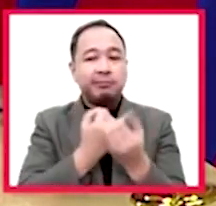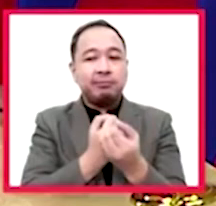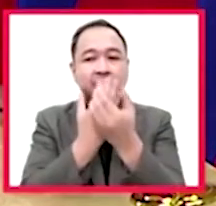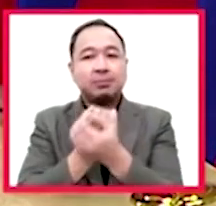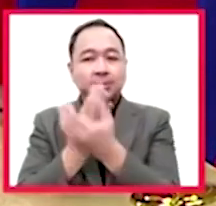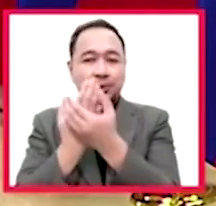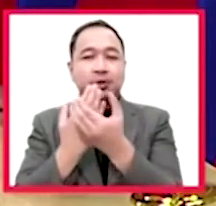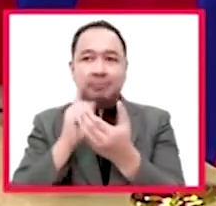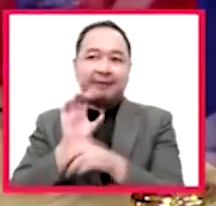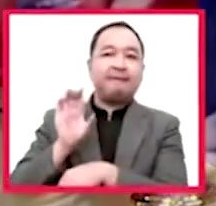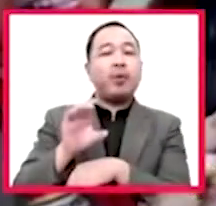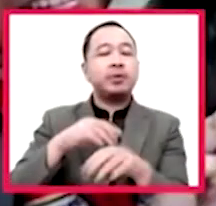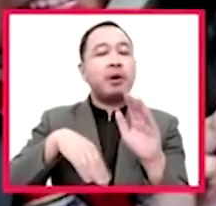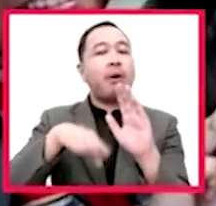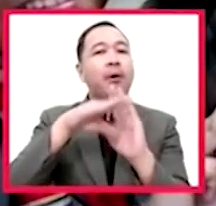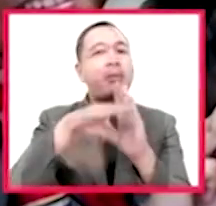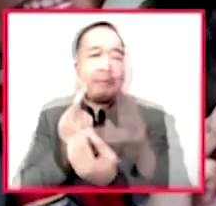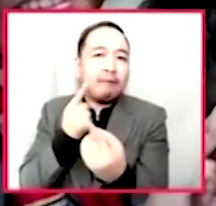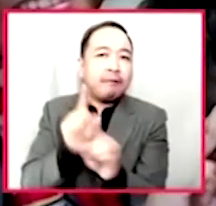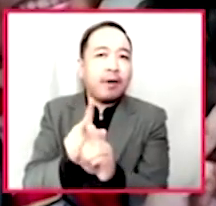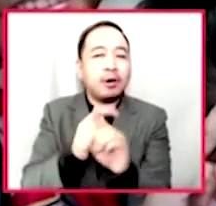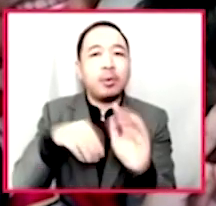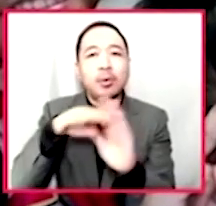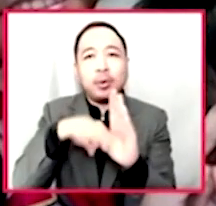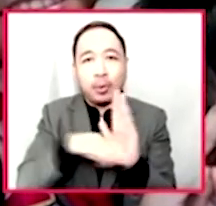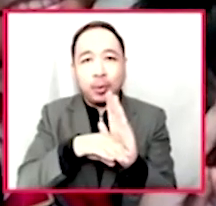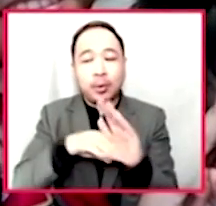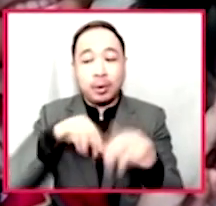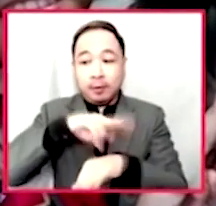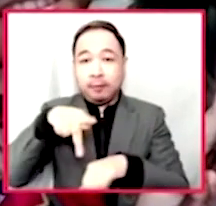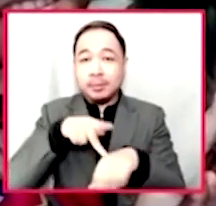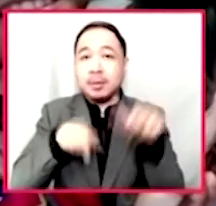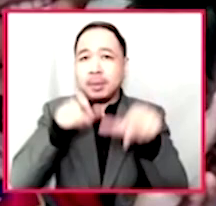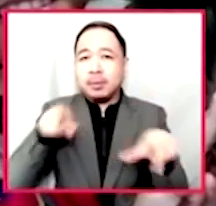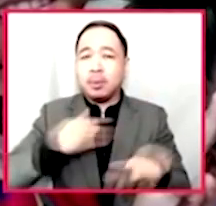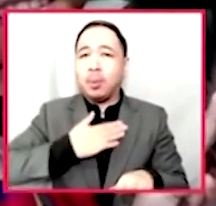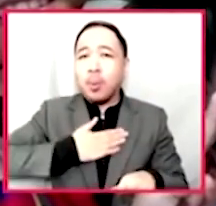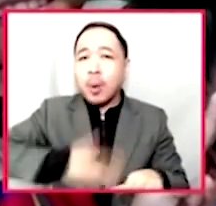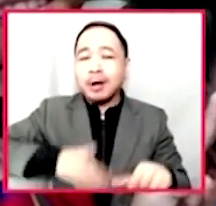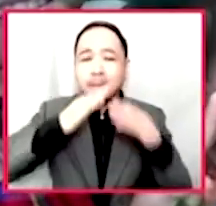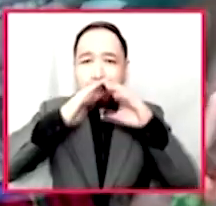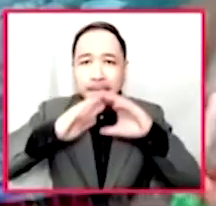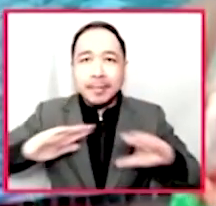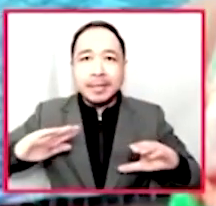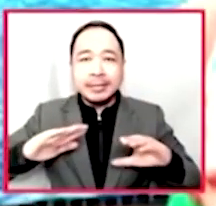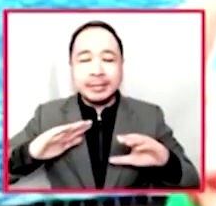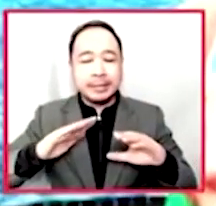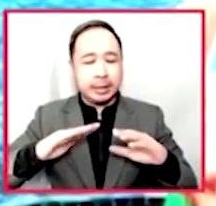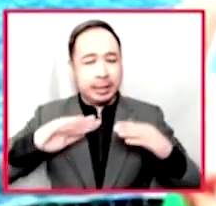laws. The Filipino people want to live in peace, security in their homes and